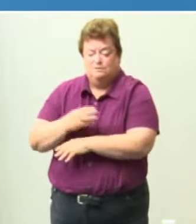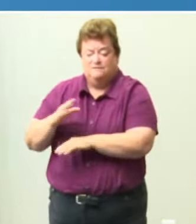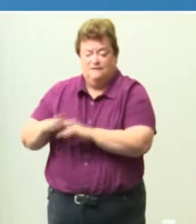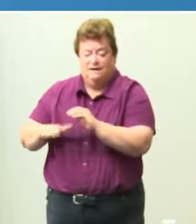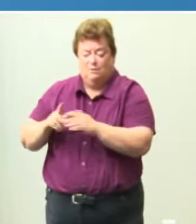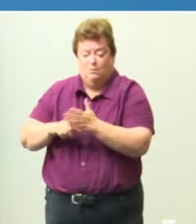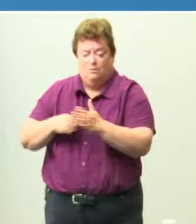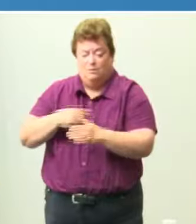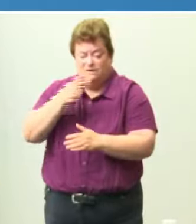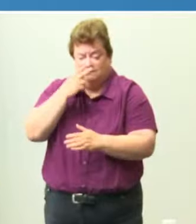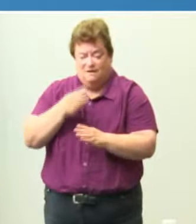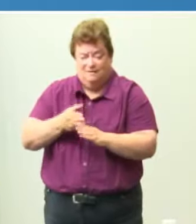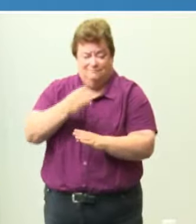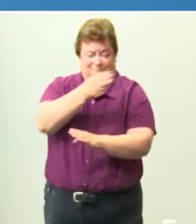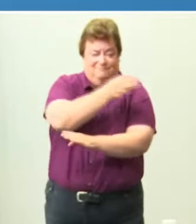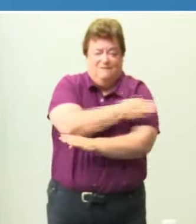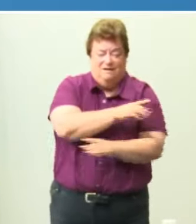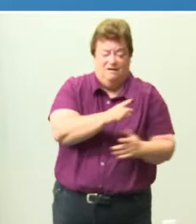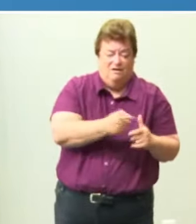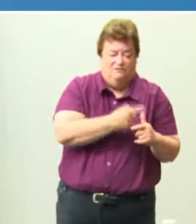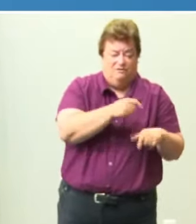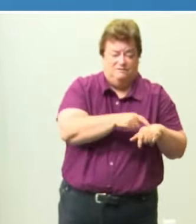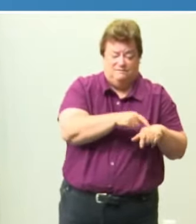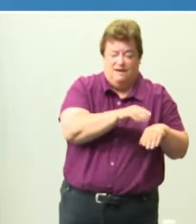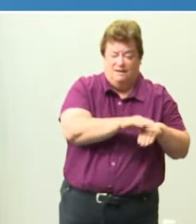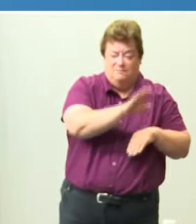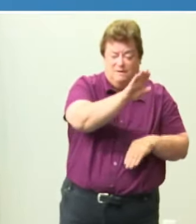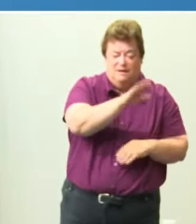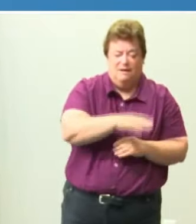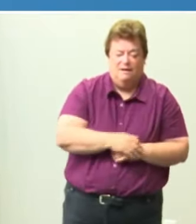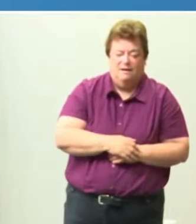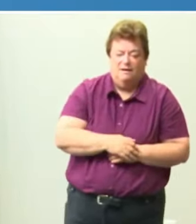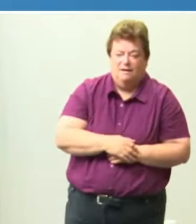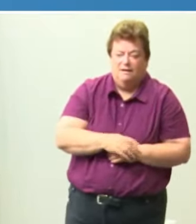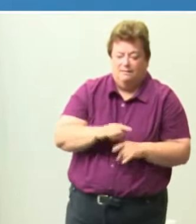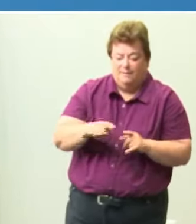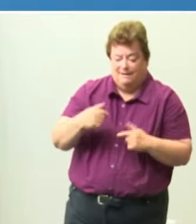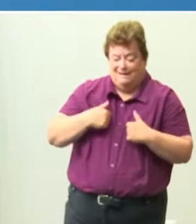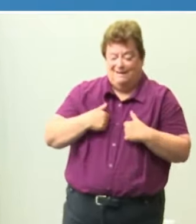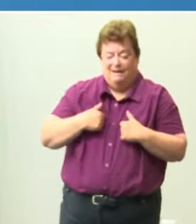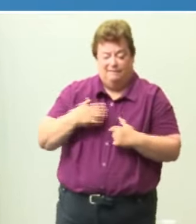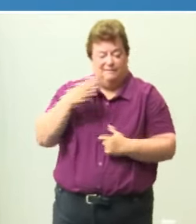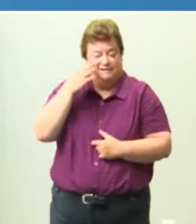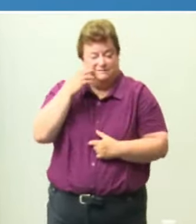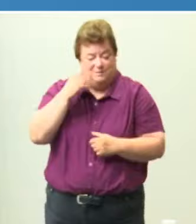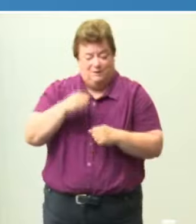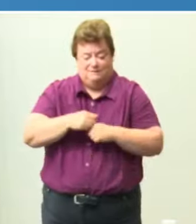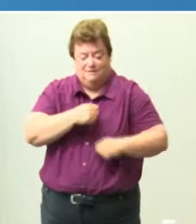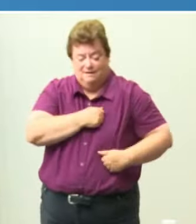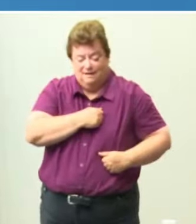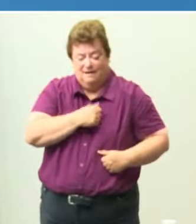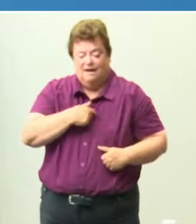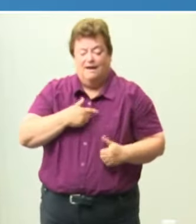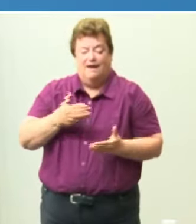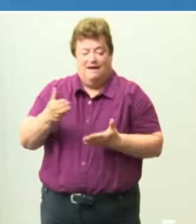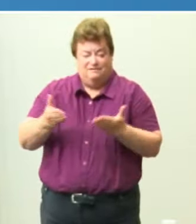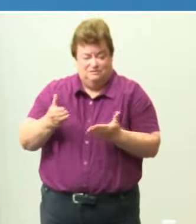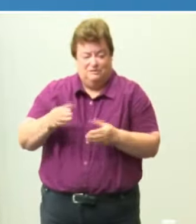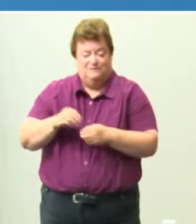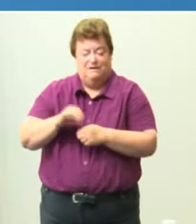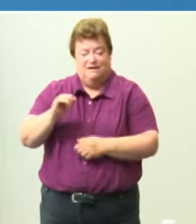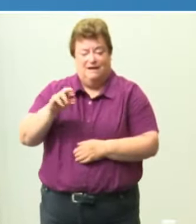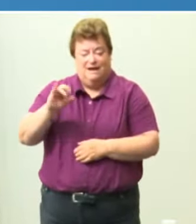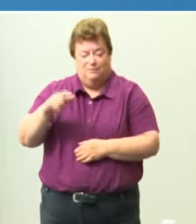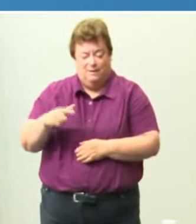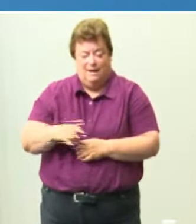surge. And I don't mean to be overly dramatic here, but I'm in the military and I served in Iraq in 2004, and